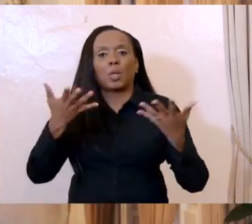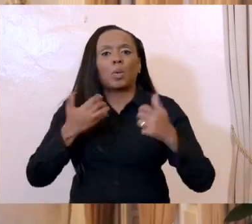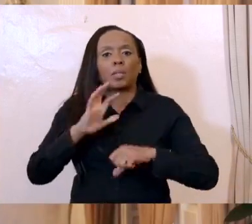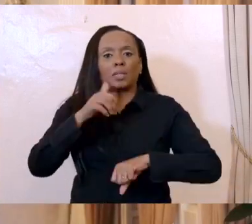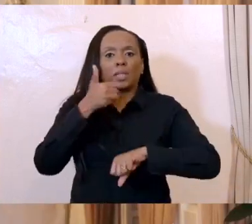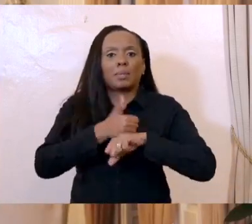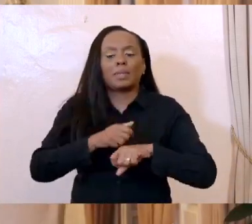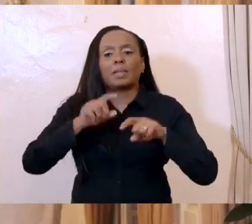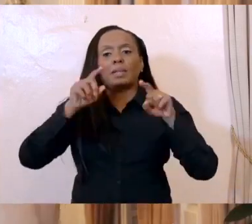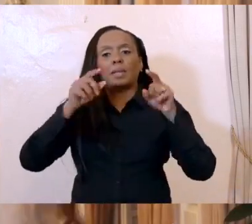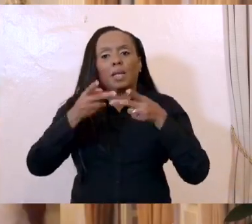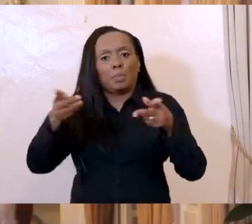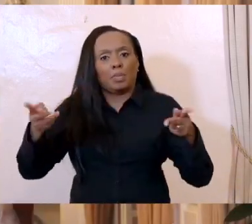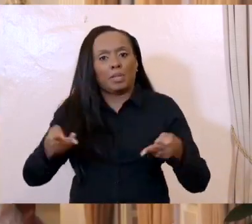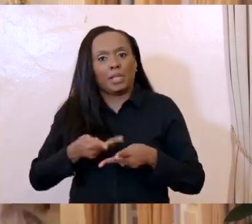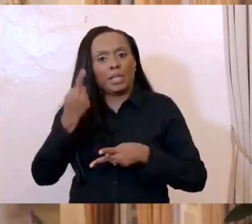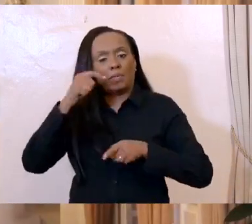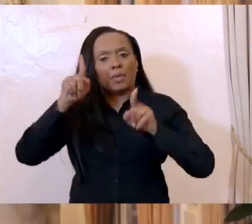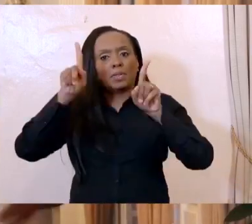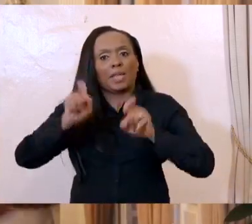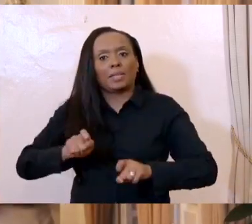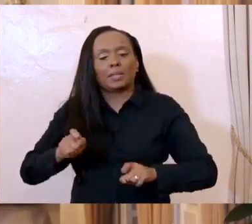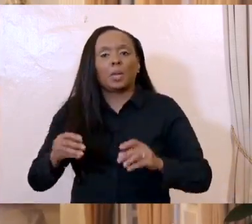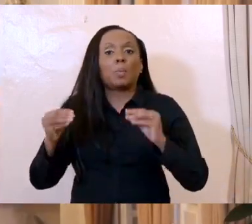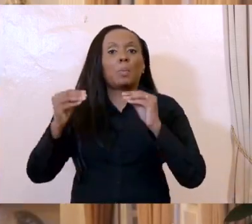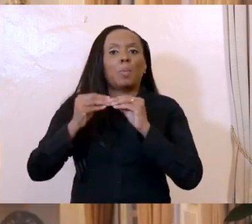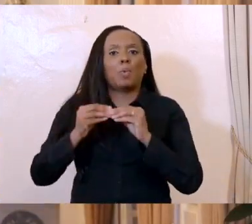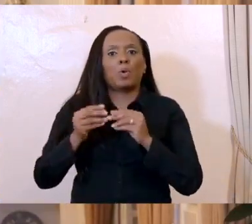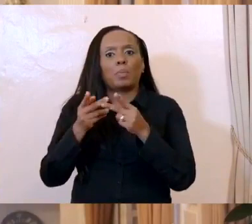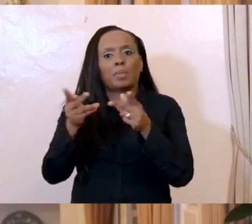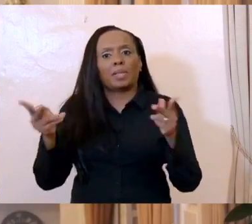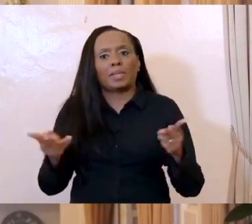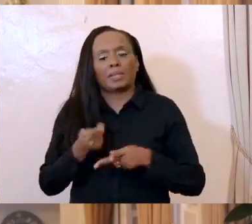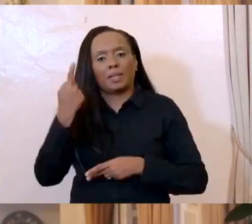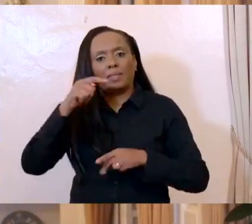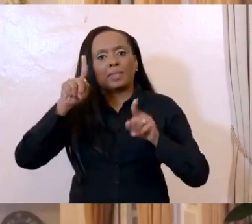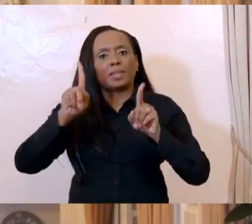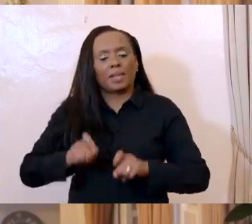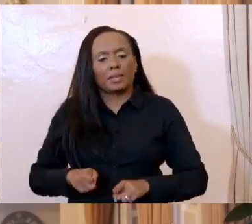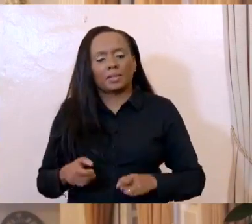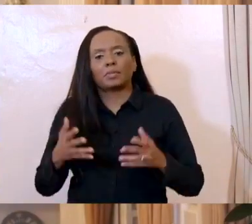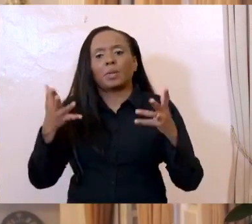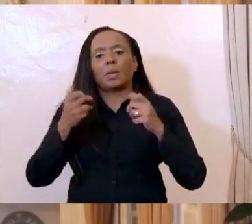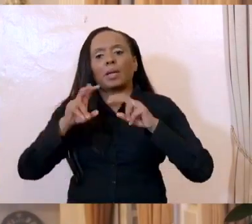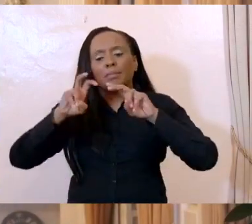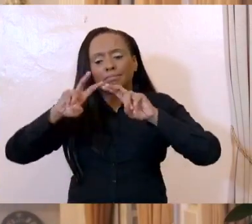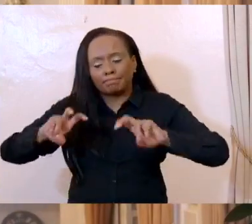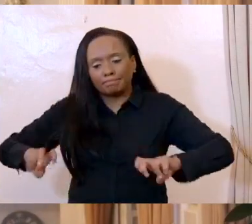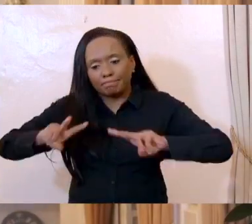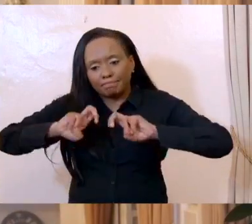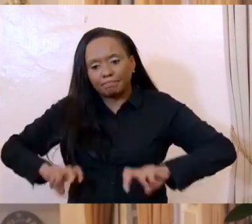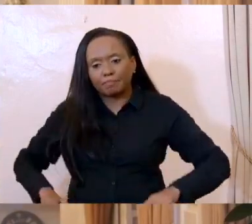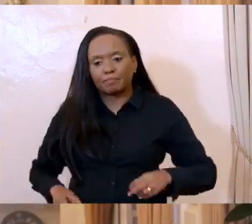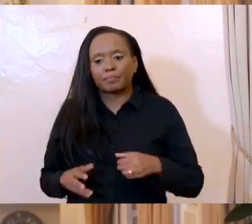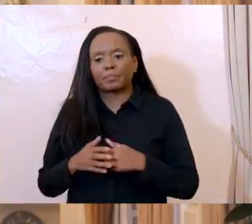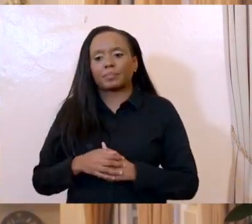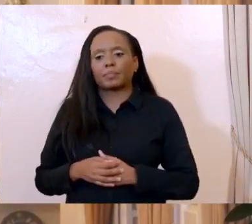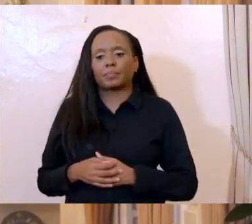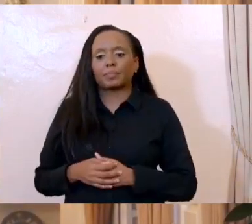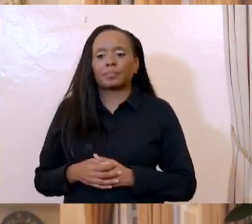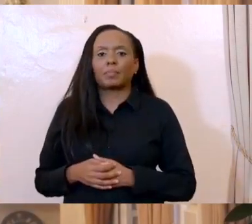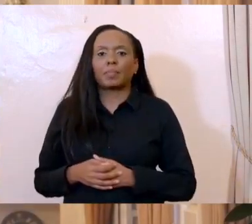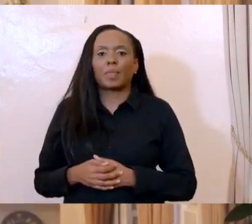establishing testing capacity, additional testing capacities, and we are looking at those as well favorably, because if we can have some